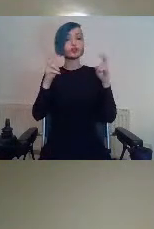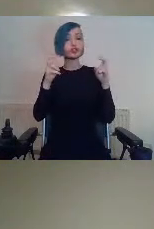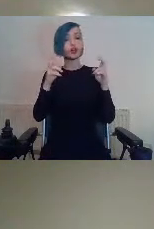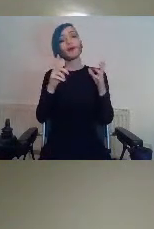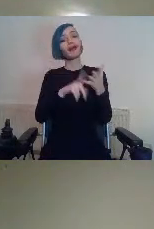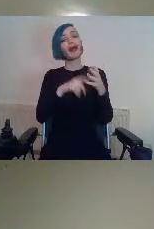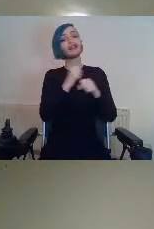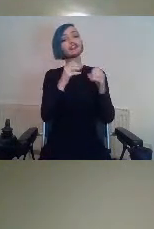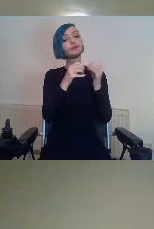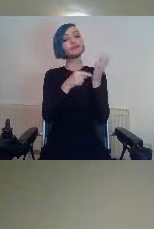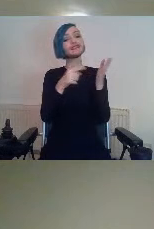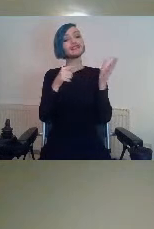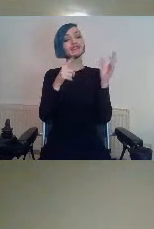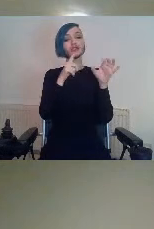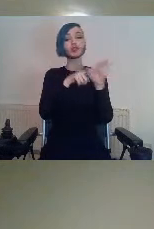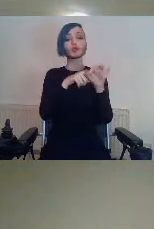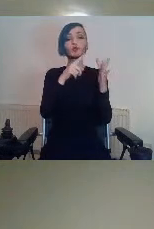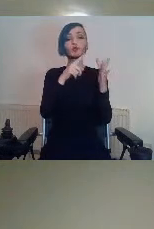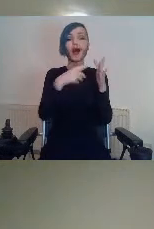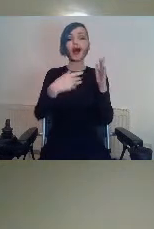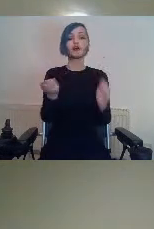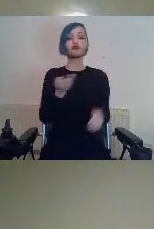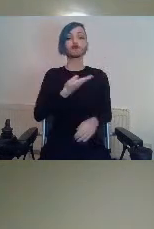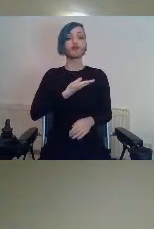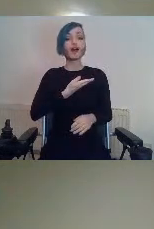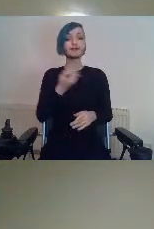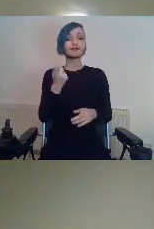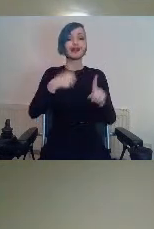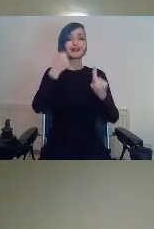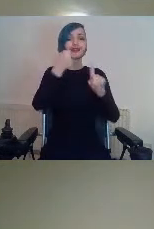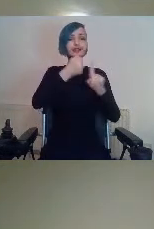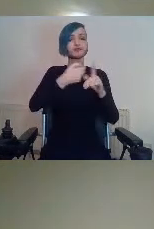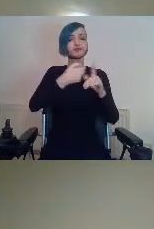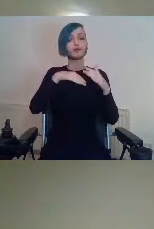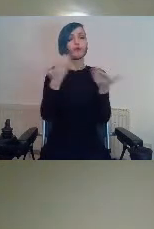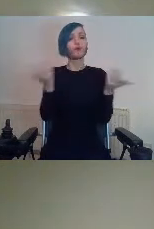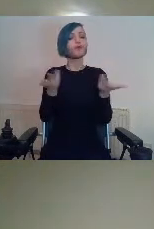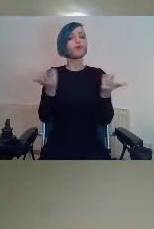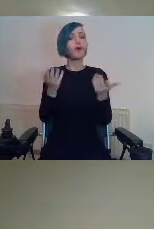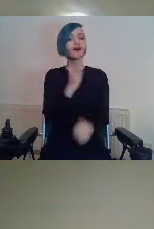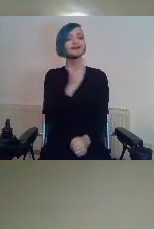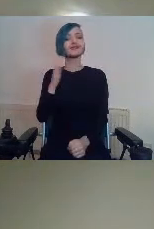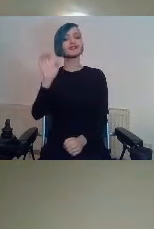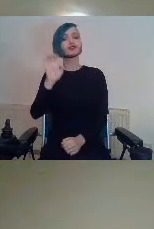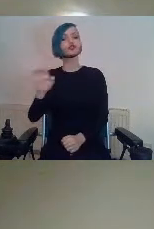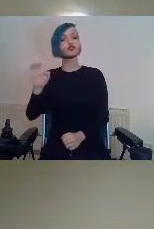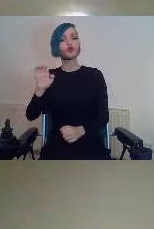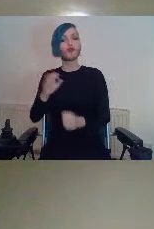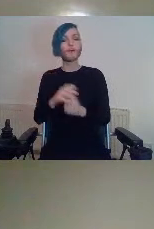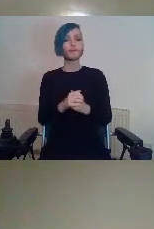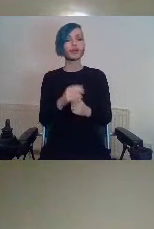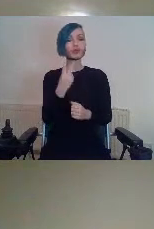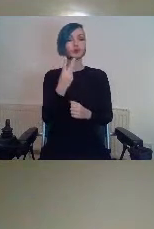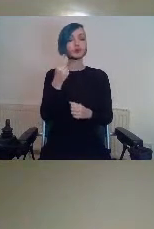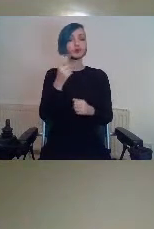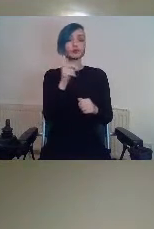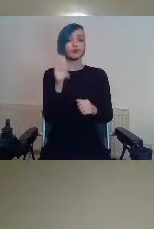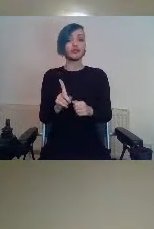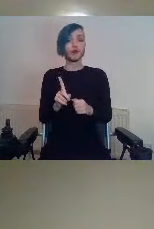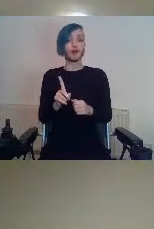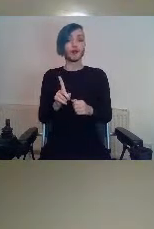the activism that happens in Eastern Europe with two incredible speakers and human rights defenders that Amnesty works